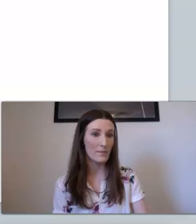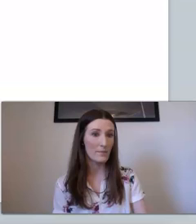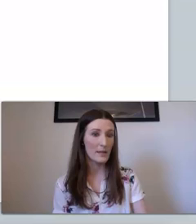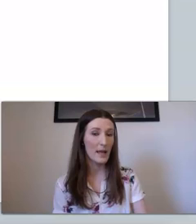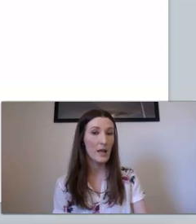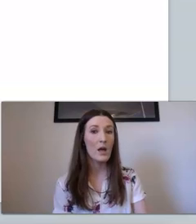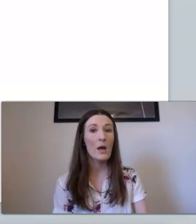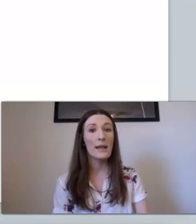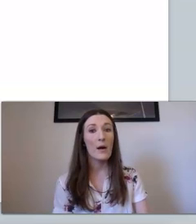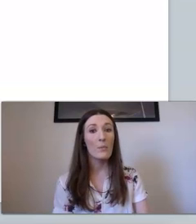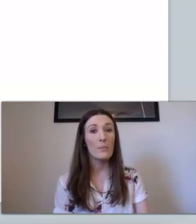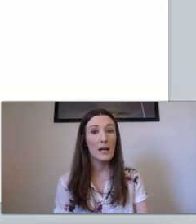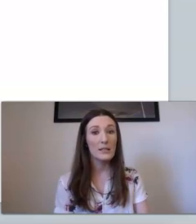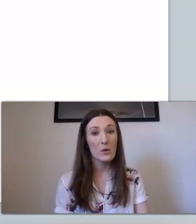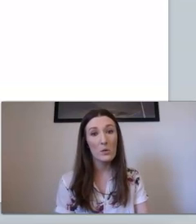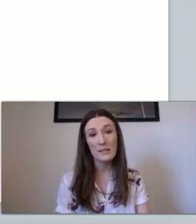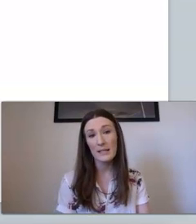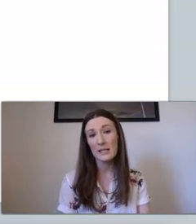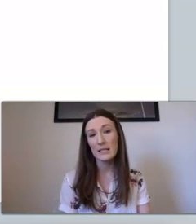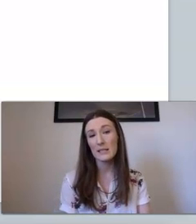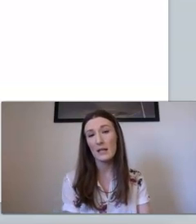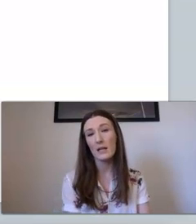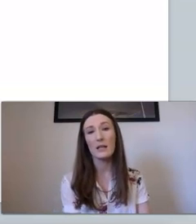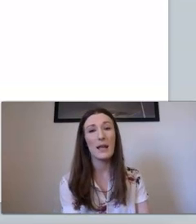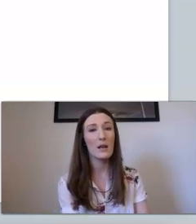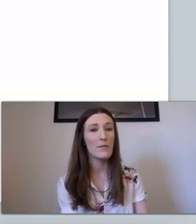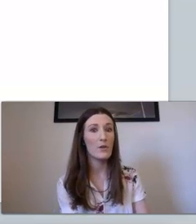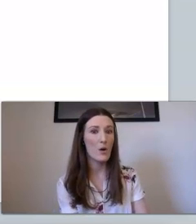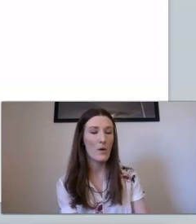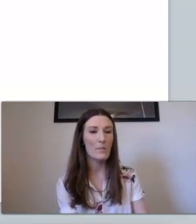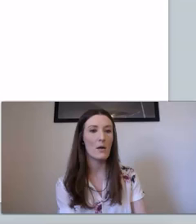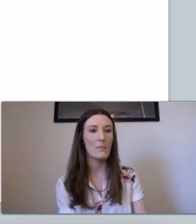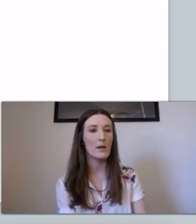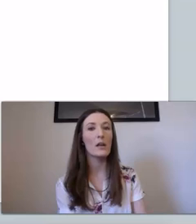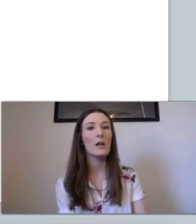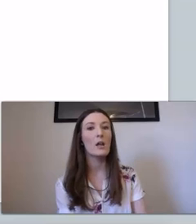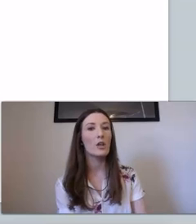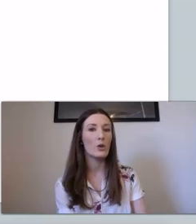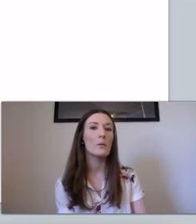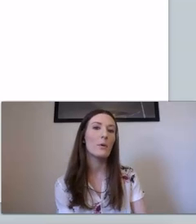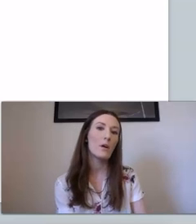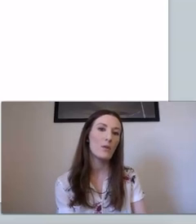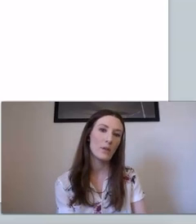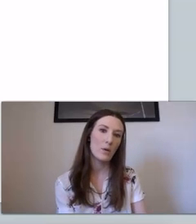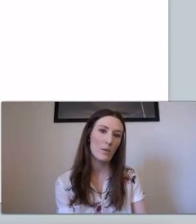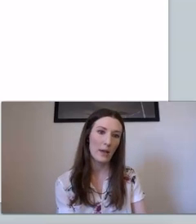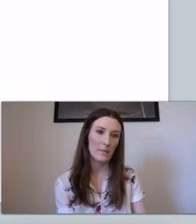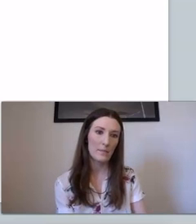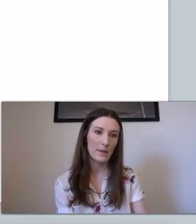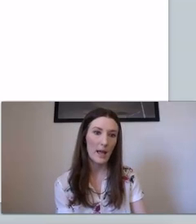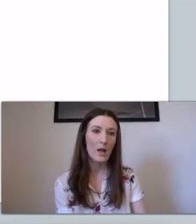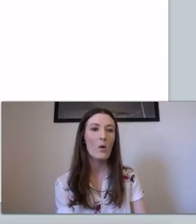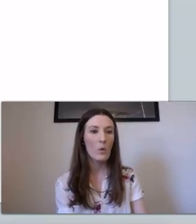not, okay? Now, because the whole sentence is technically negative, no, I'm not married, you can put it over the whole